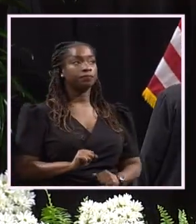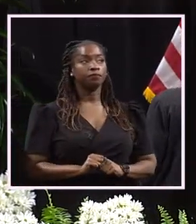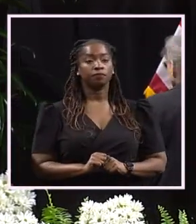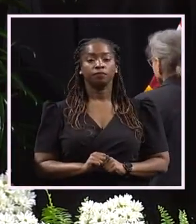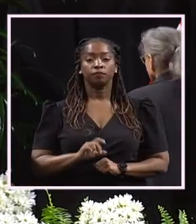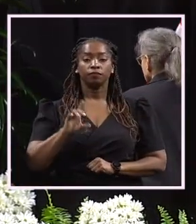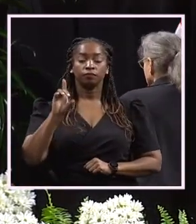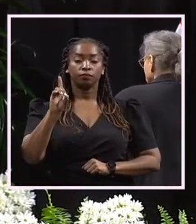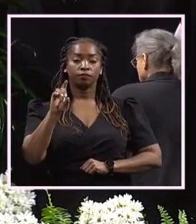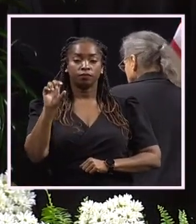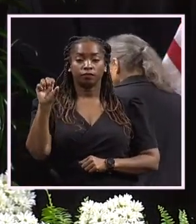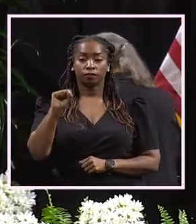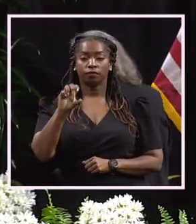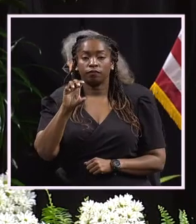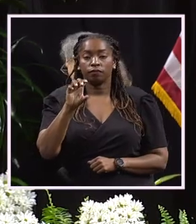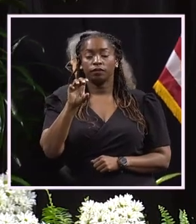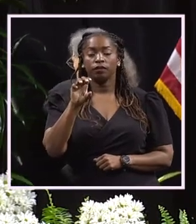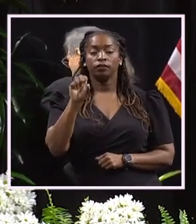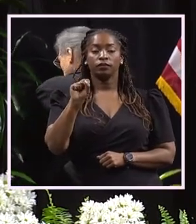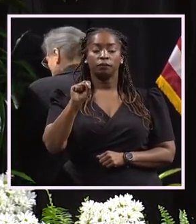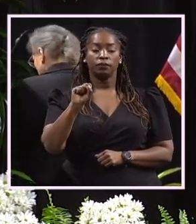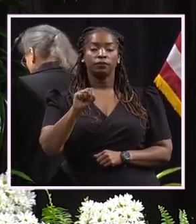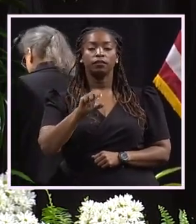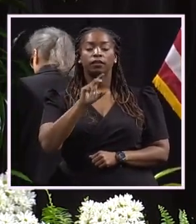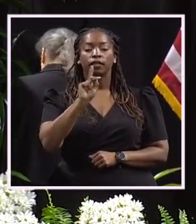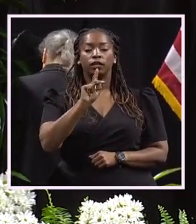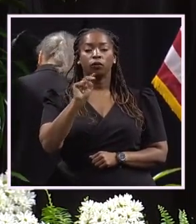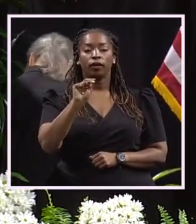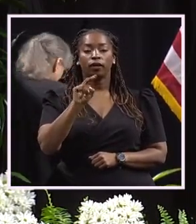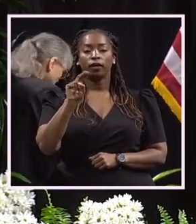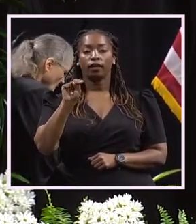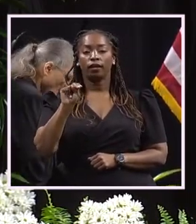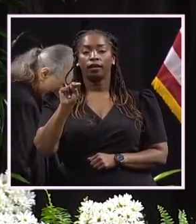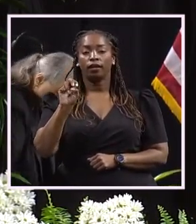Kendall Ann Navarre.